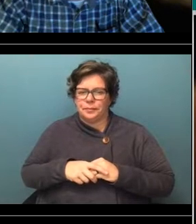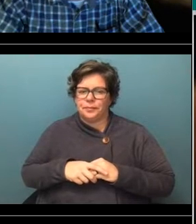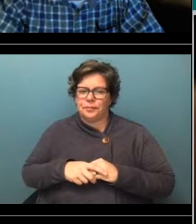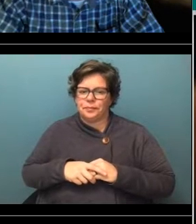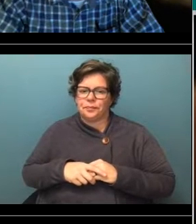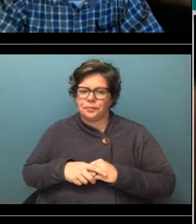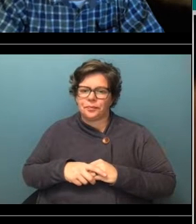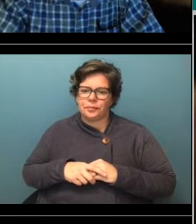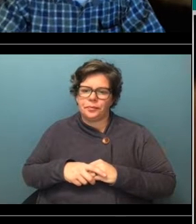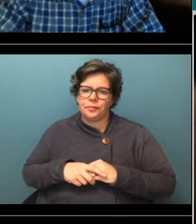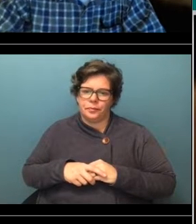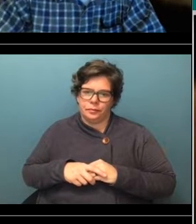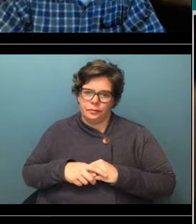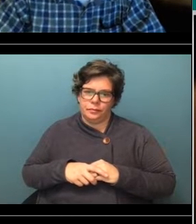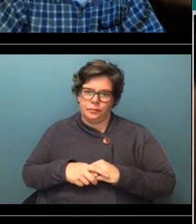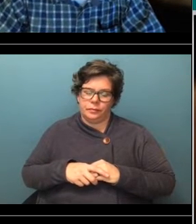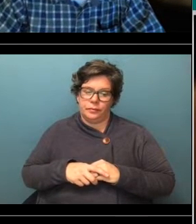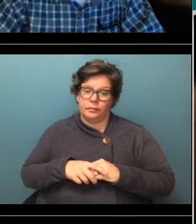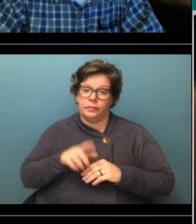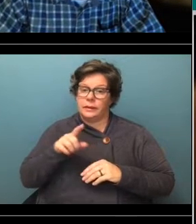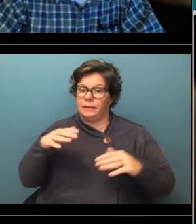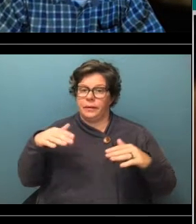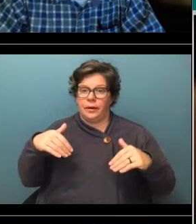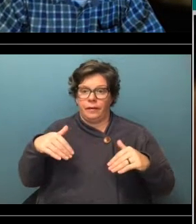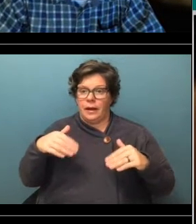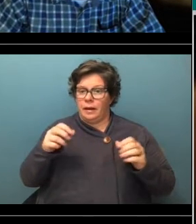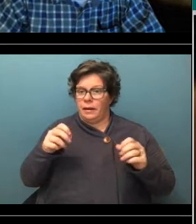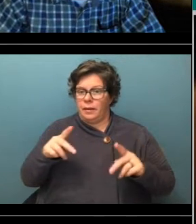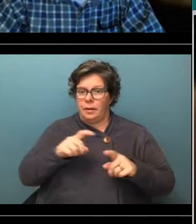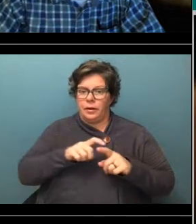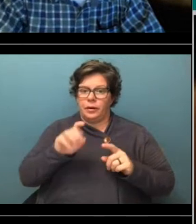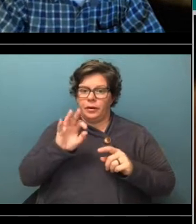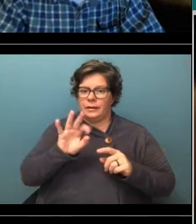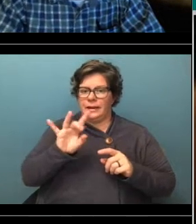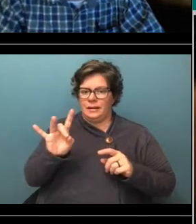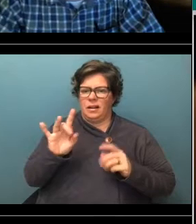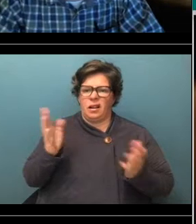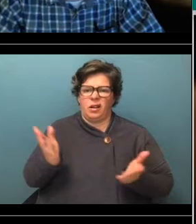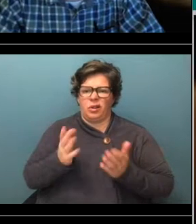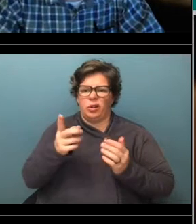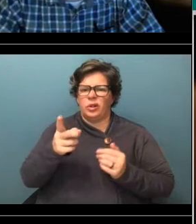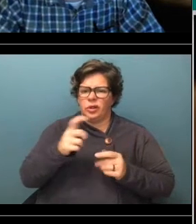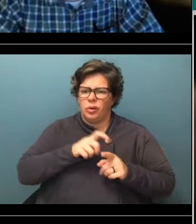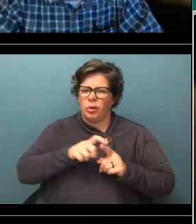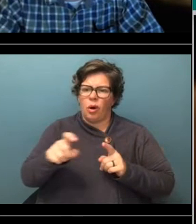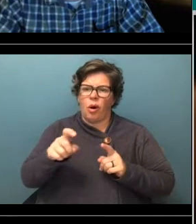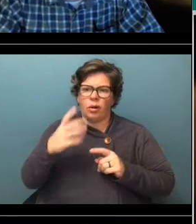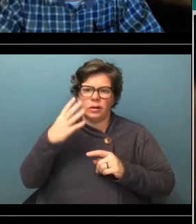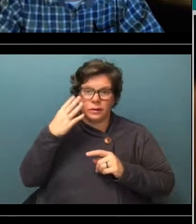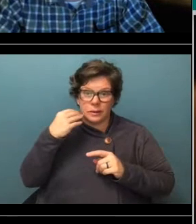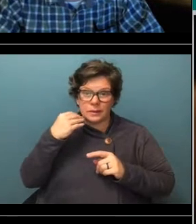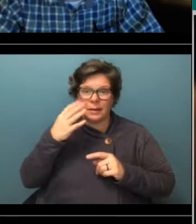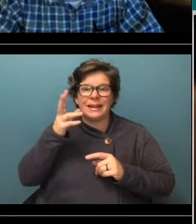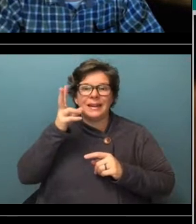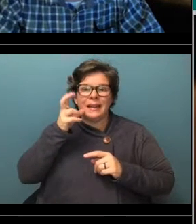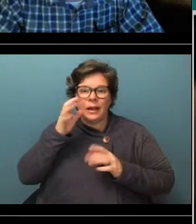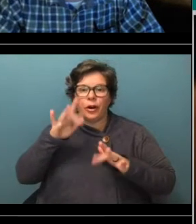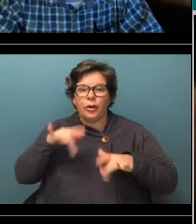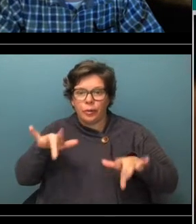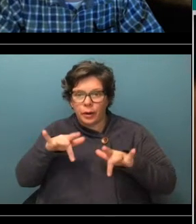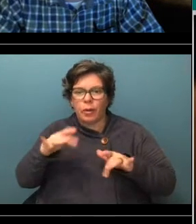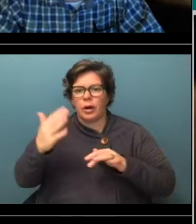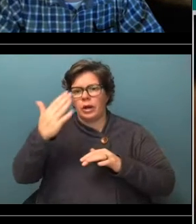So if you haven't had a chance to call 988 yourself, I would really encourage that you call so you can hear the recording and